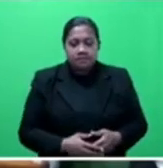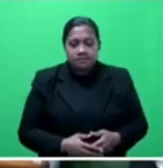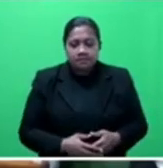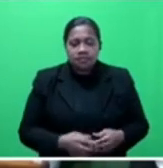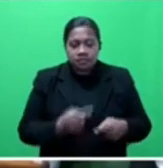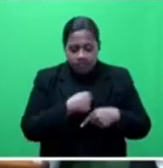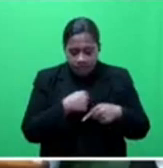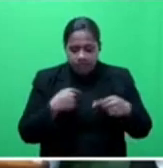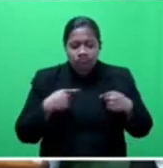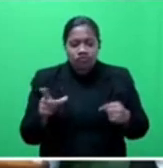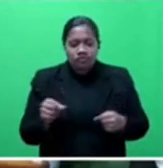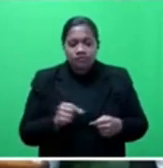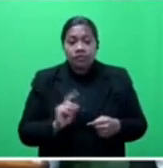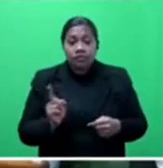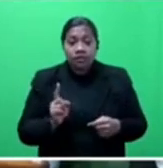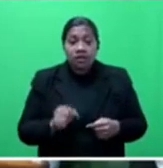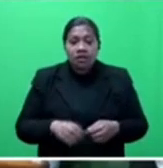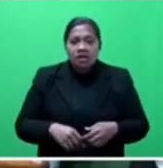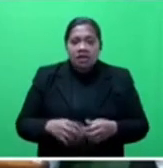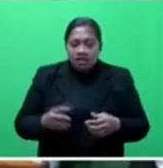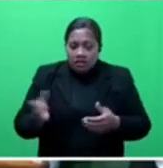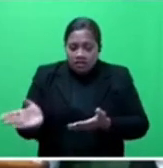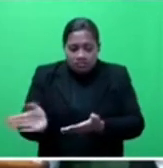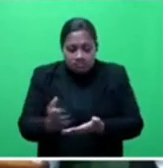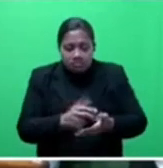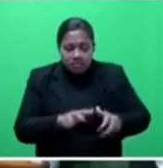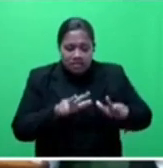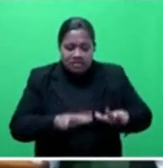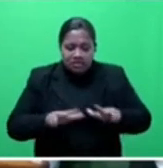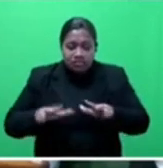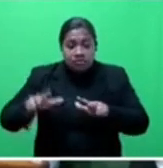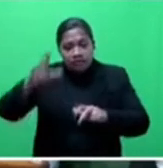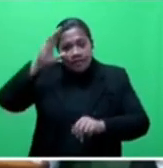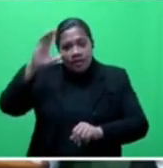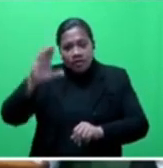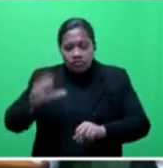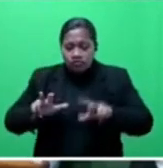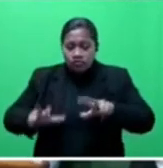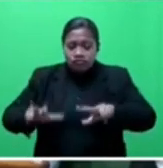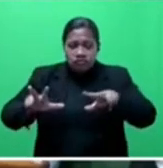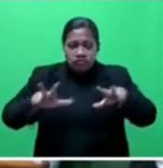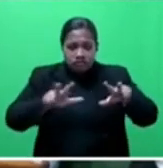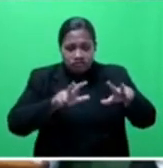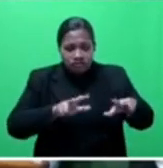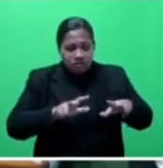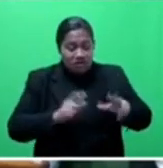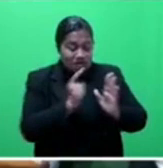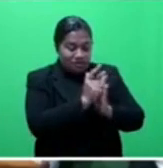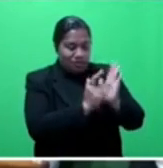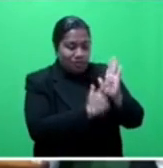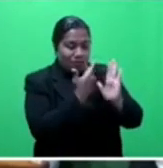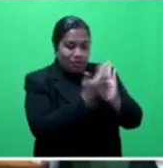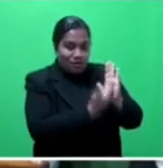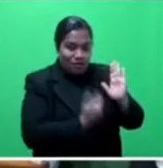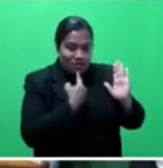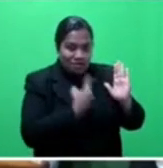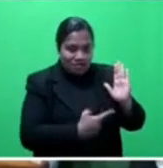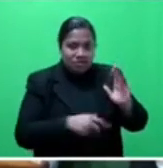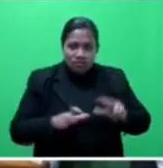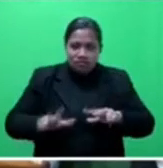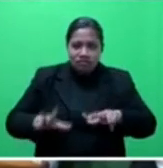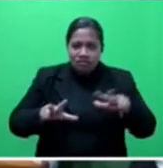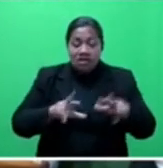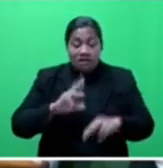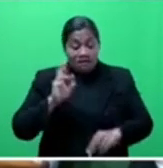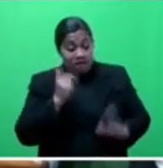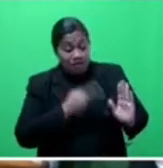so by collecting the necessary signatures from around the countryside as required by law. And for that, I will be forever